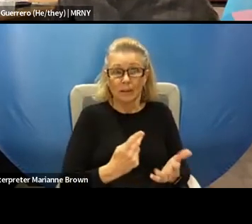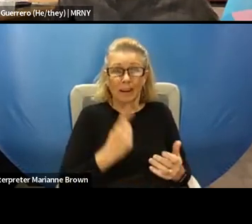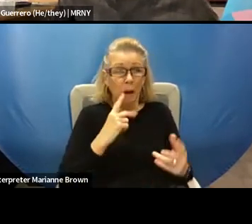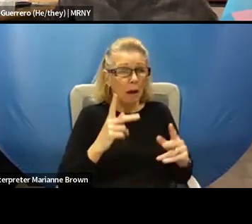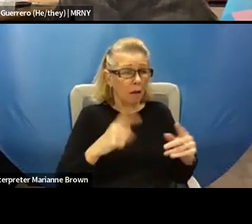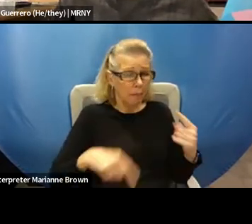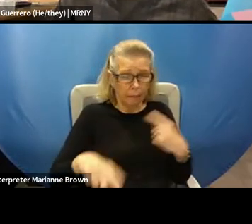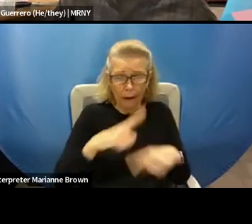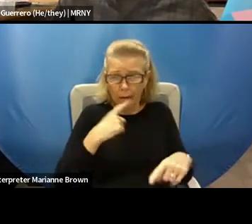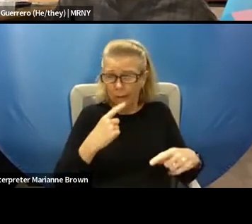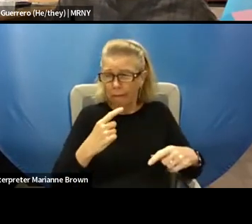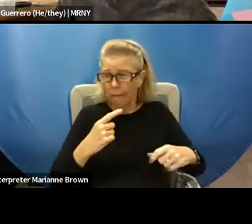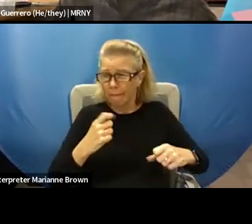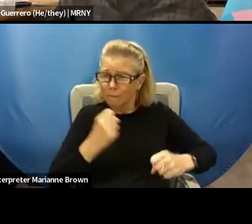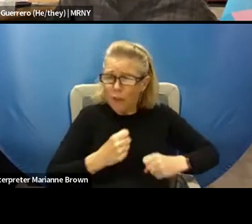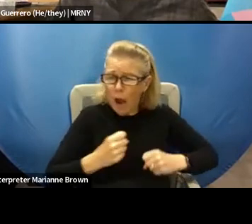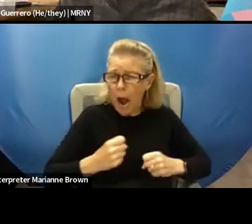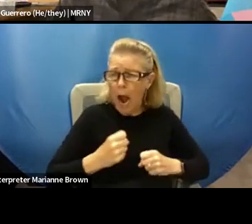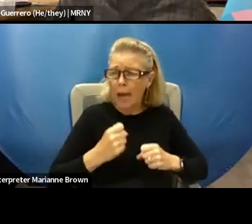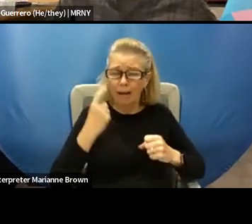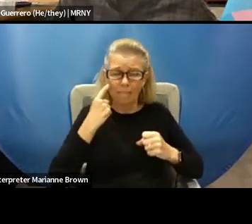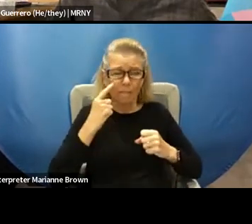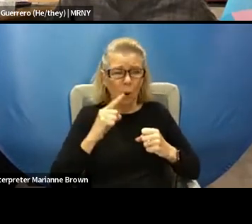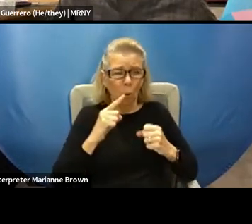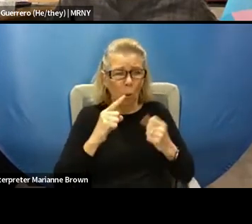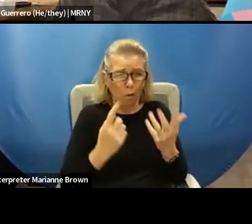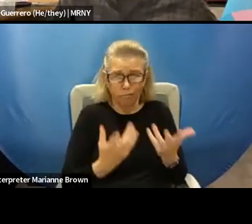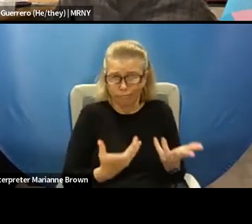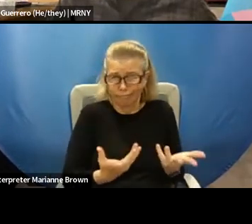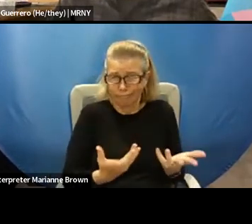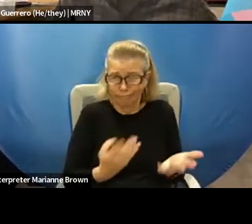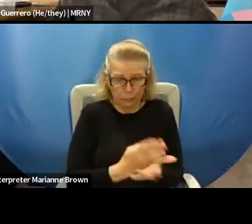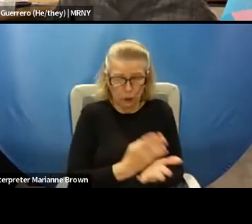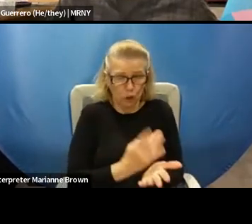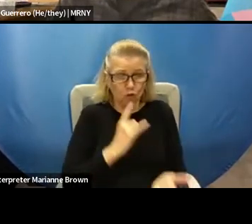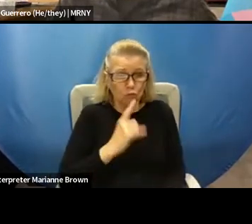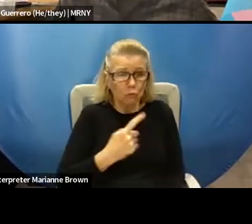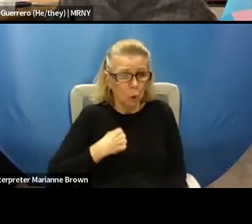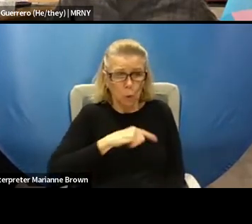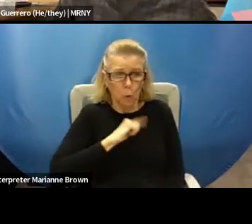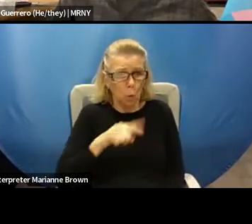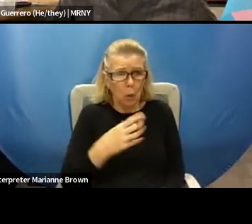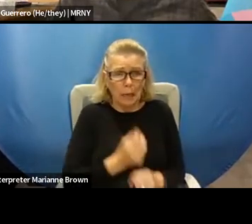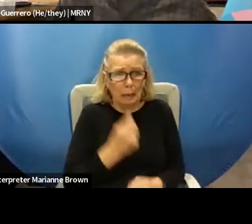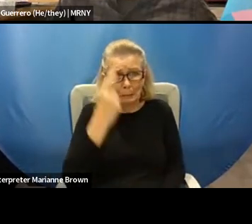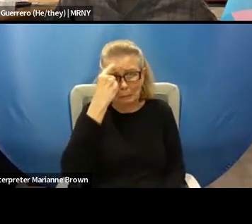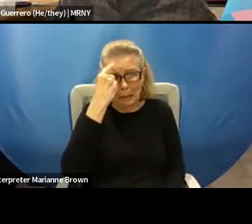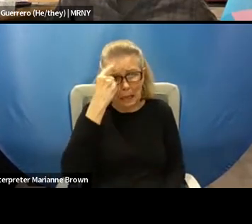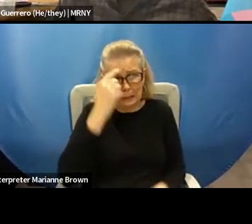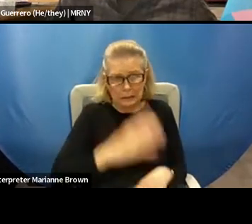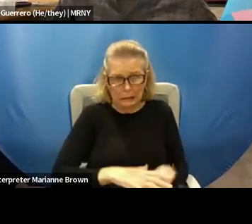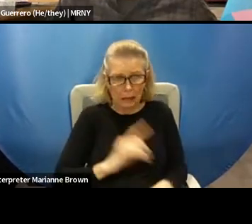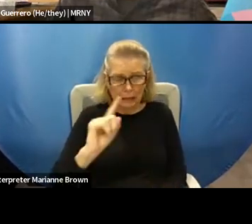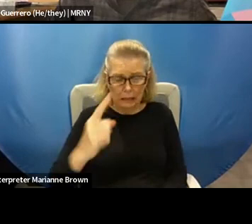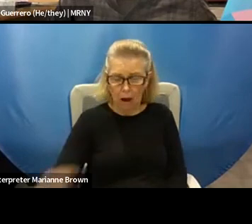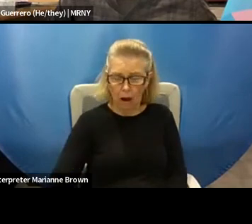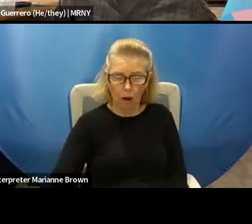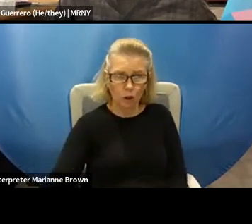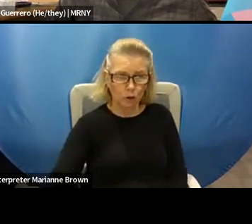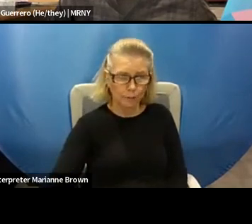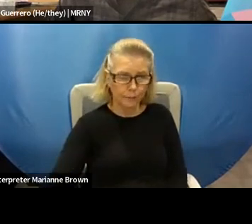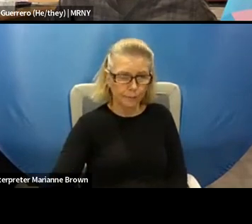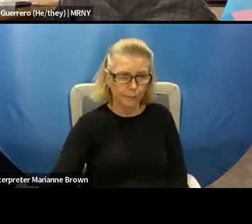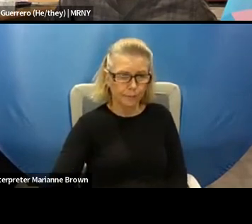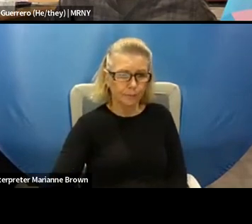pennies to the dollar. And It's Trans Day of Visibility, and everyone